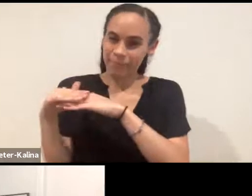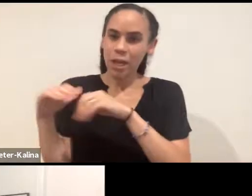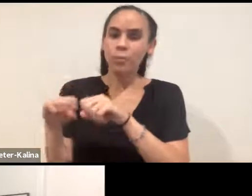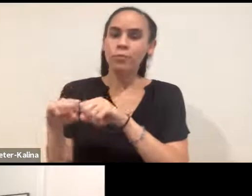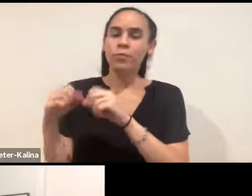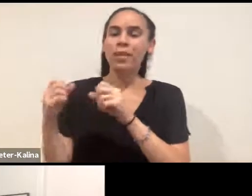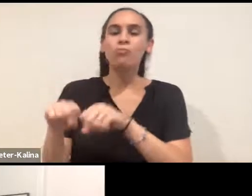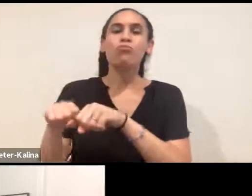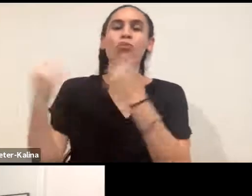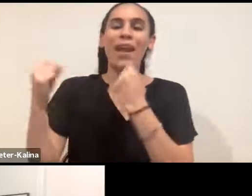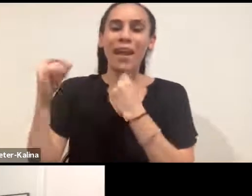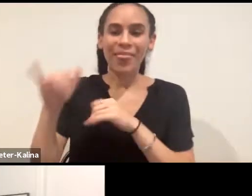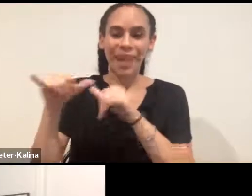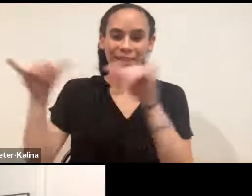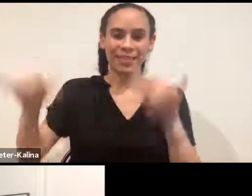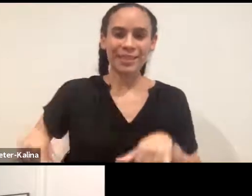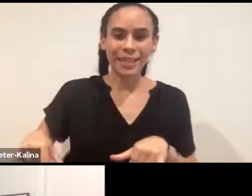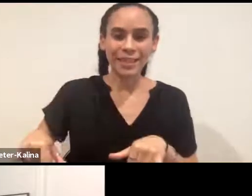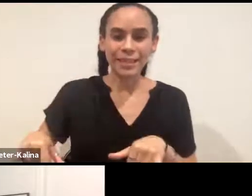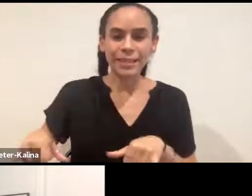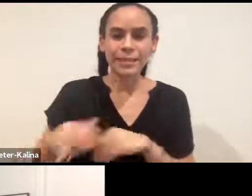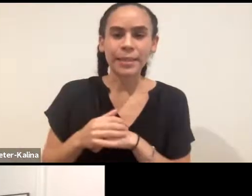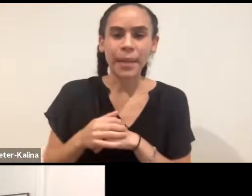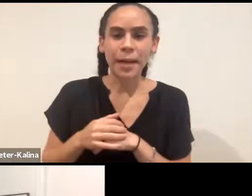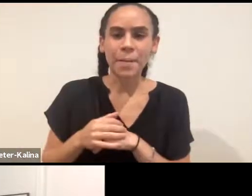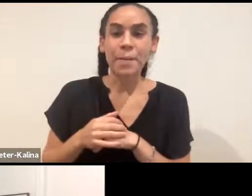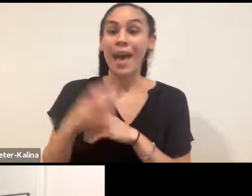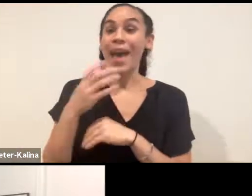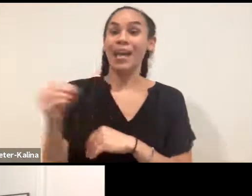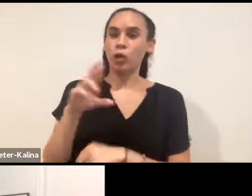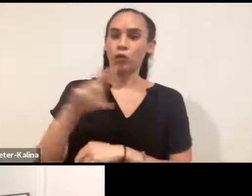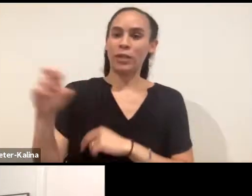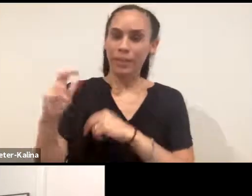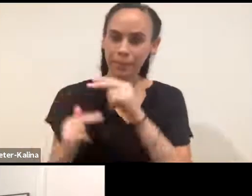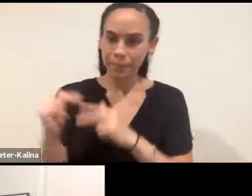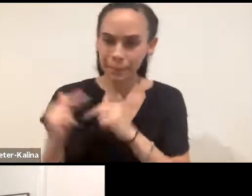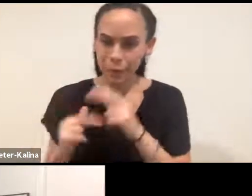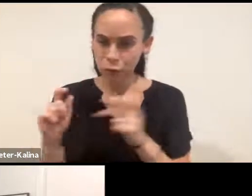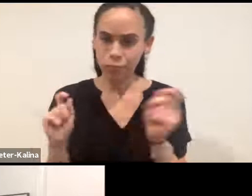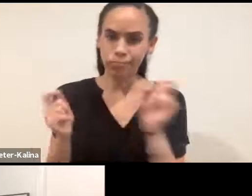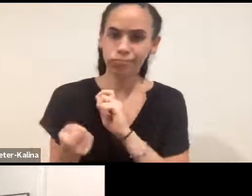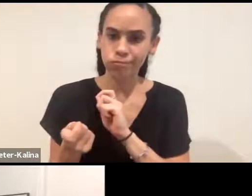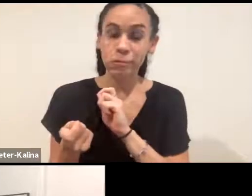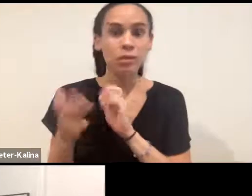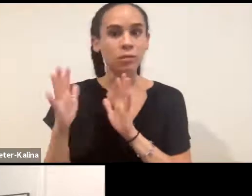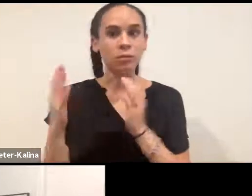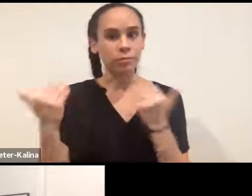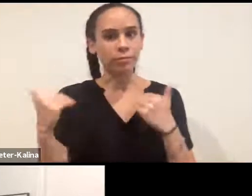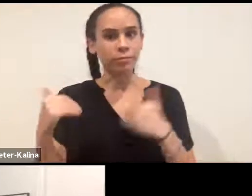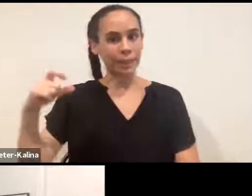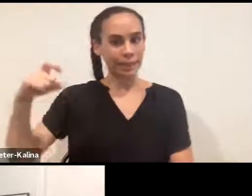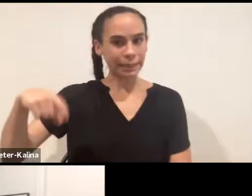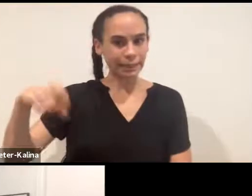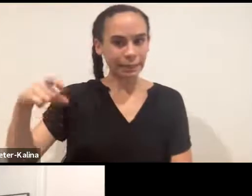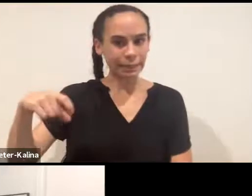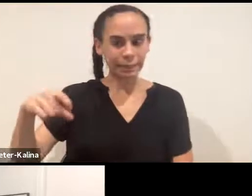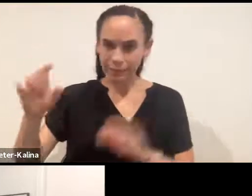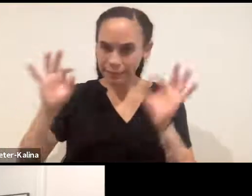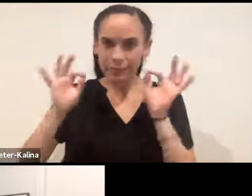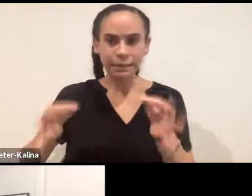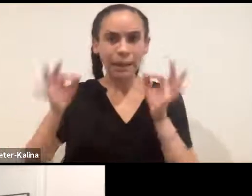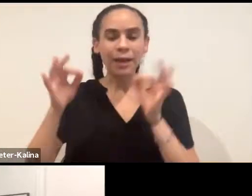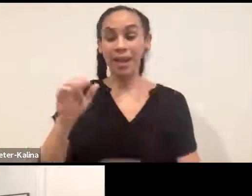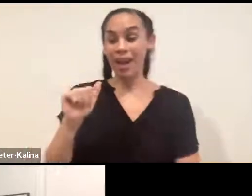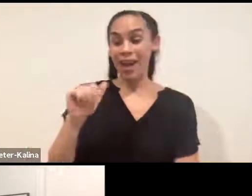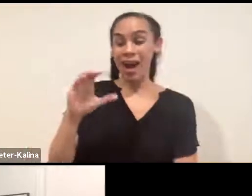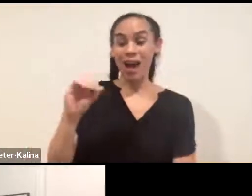system because they're, we need to, and then rebuilding them. And much needed, definitely much needed. Accomplices